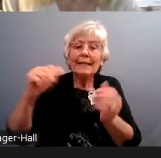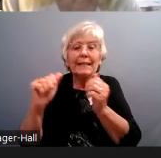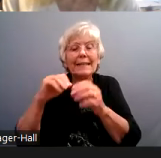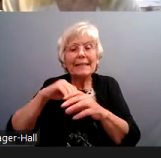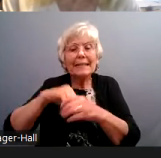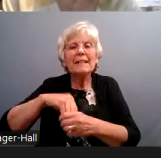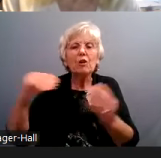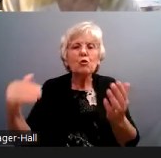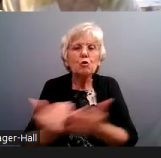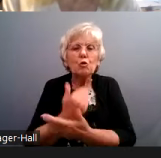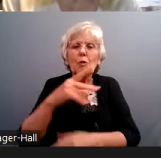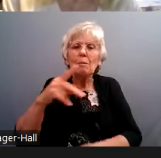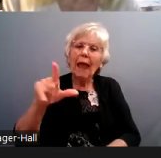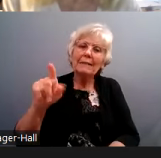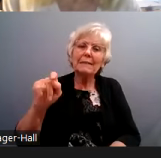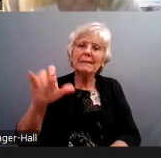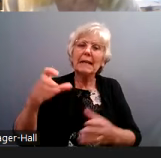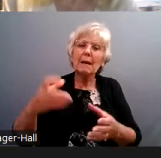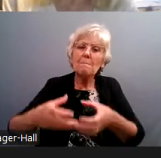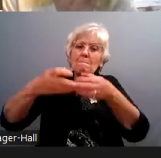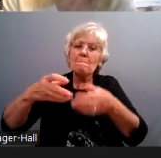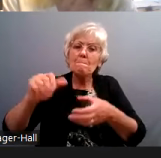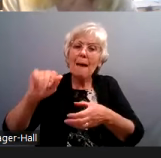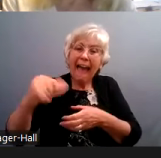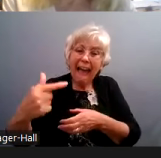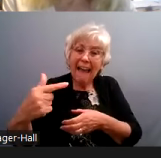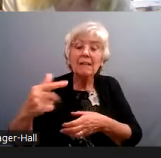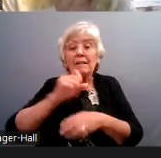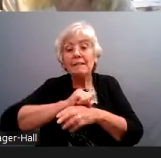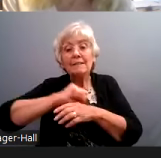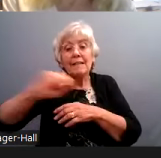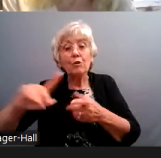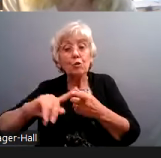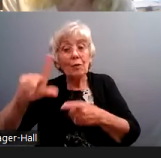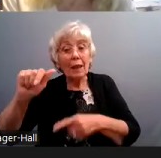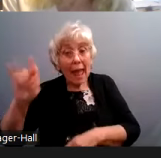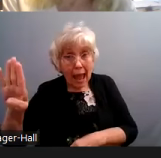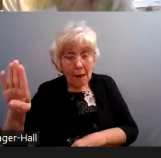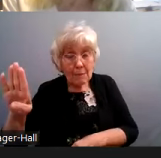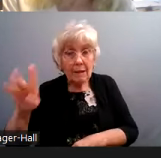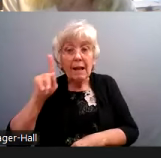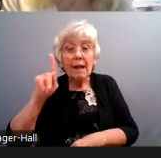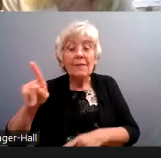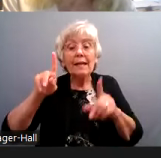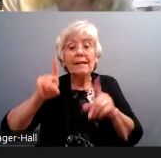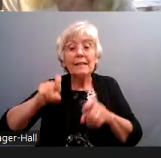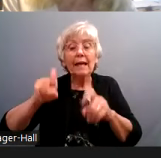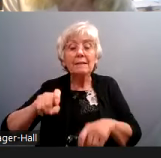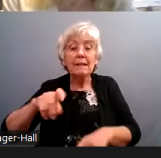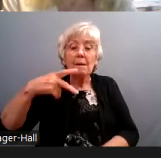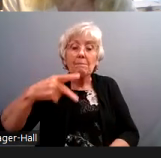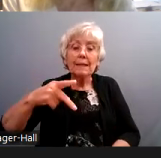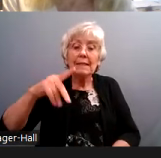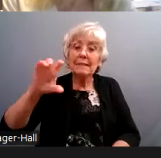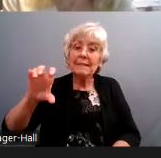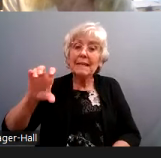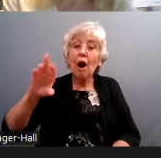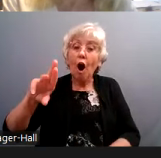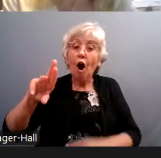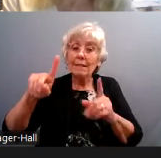we submit that to the lab. And what they actually do is they test for the PCR test for